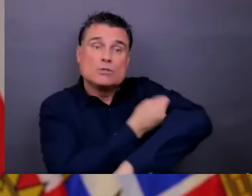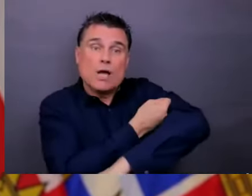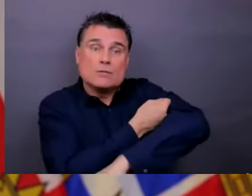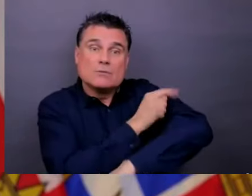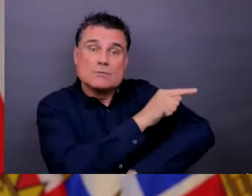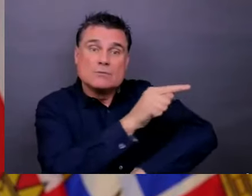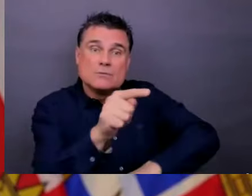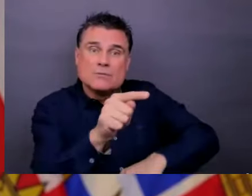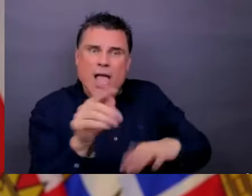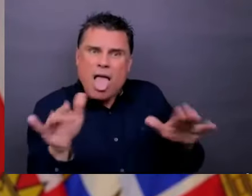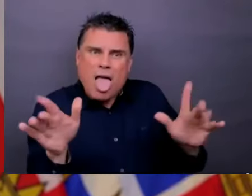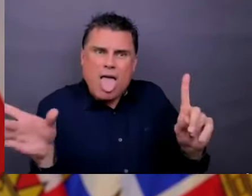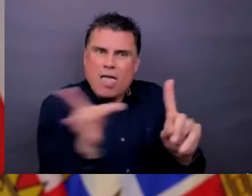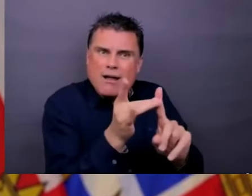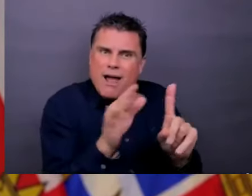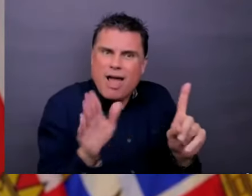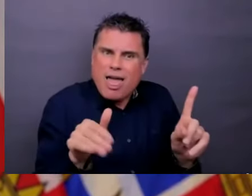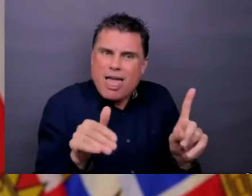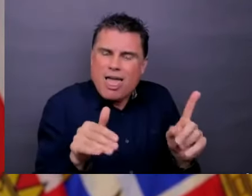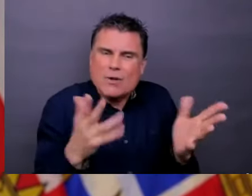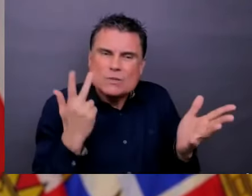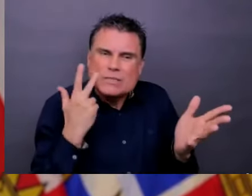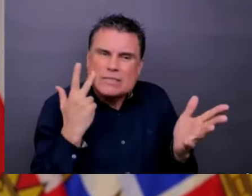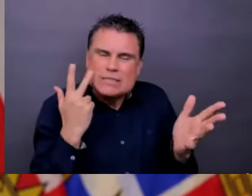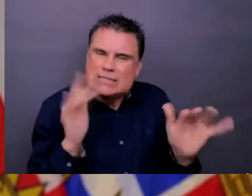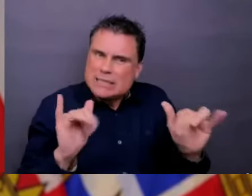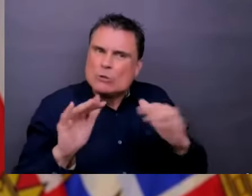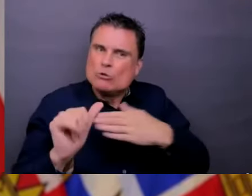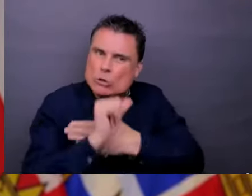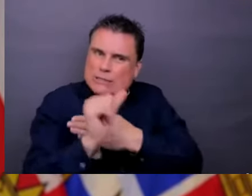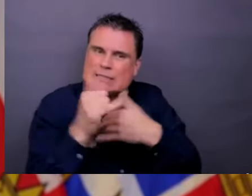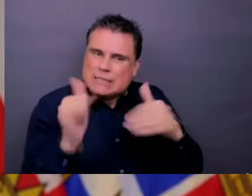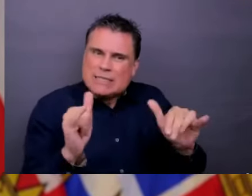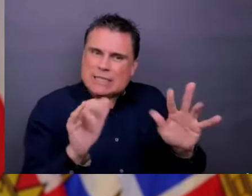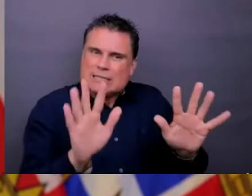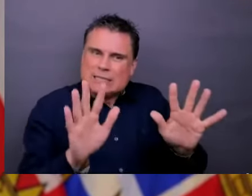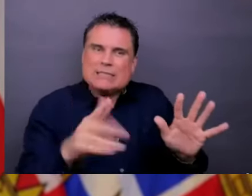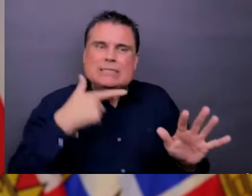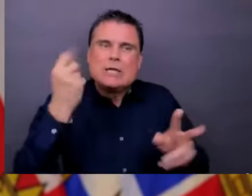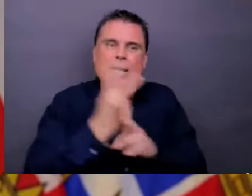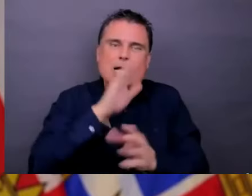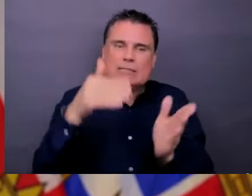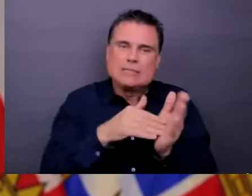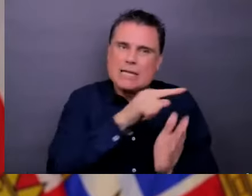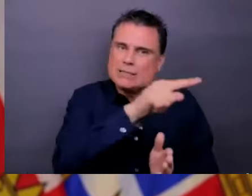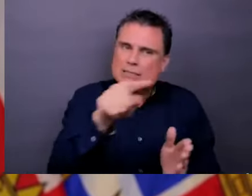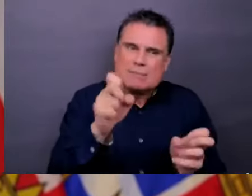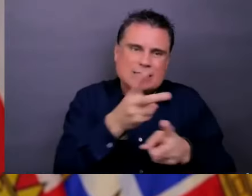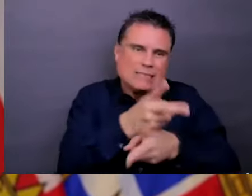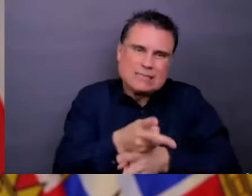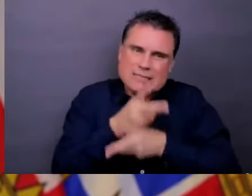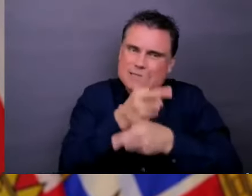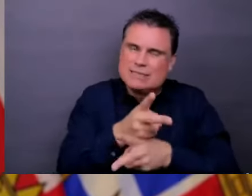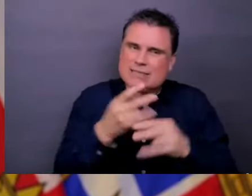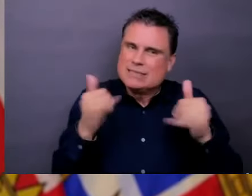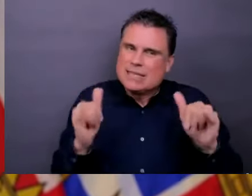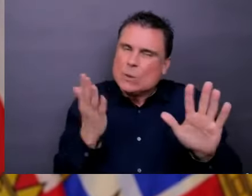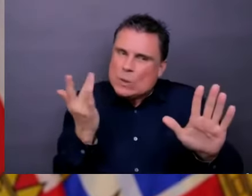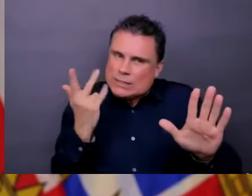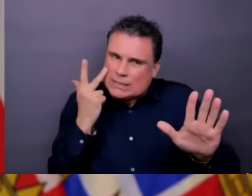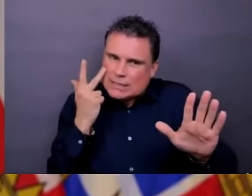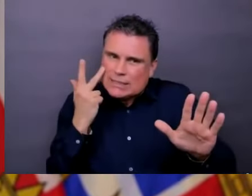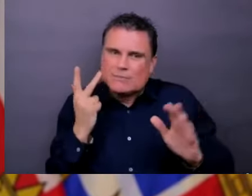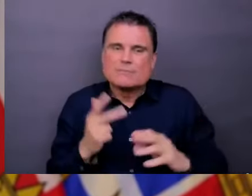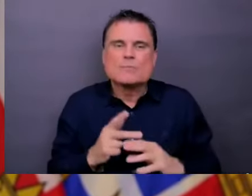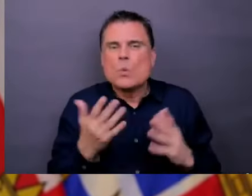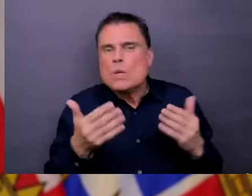to immunization. So, you know, the protection that we're seeing is very robust after people have, their